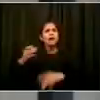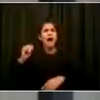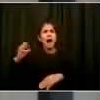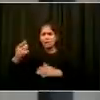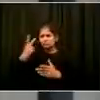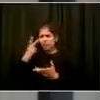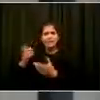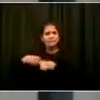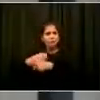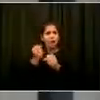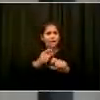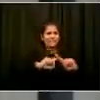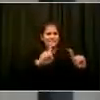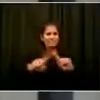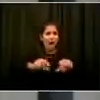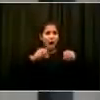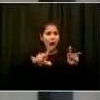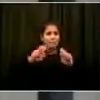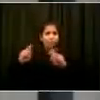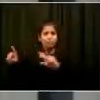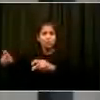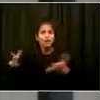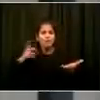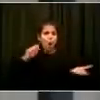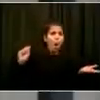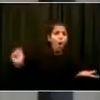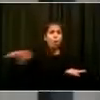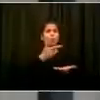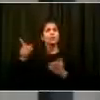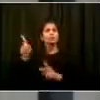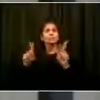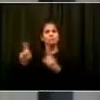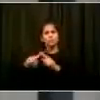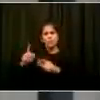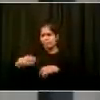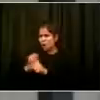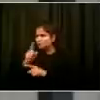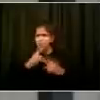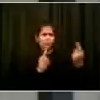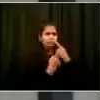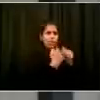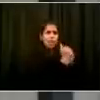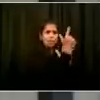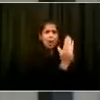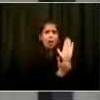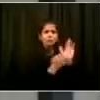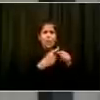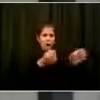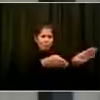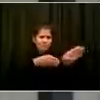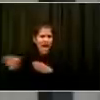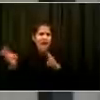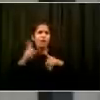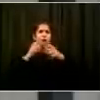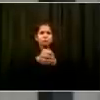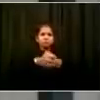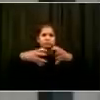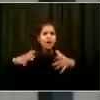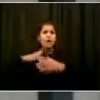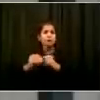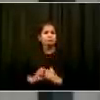leaders who will hopefully see more Black businesses, more Black business participation. There's still so much more to